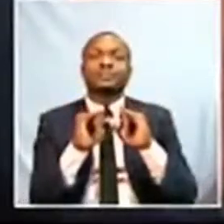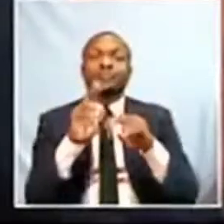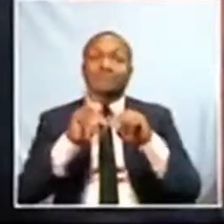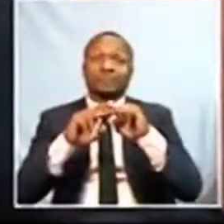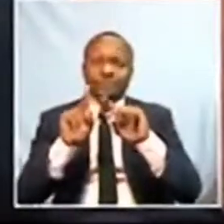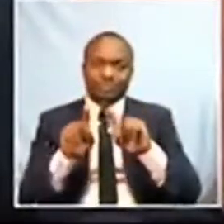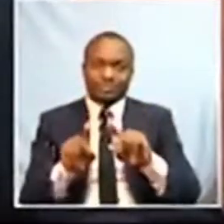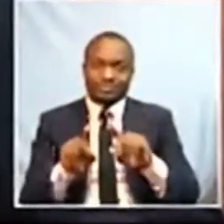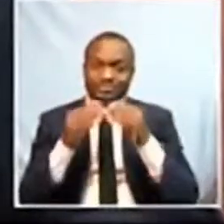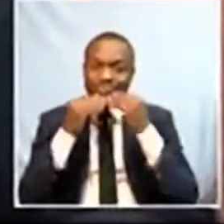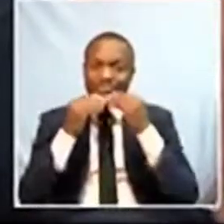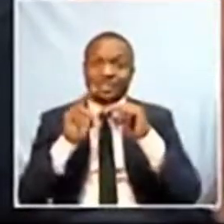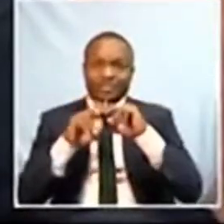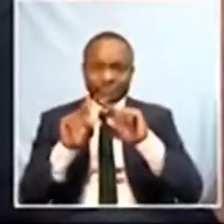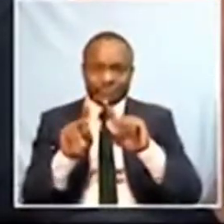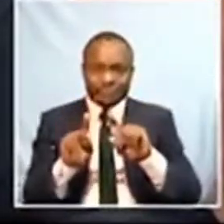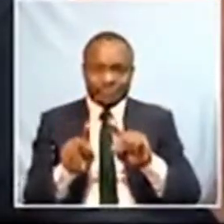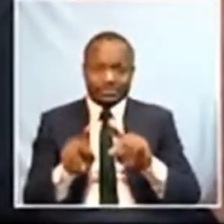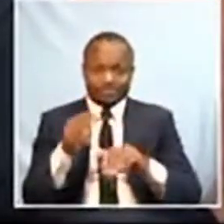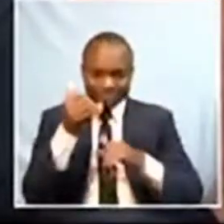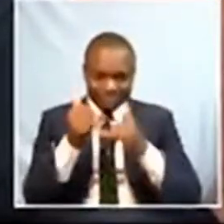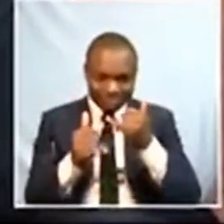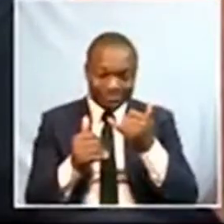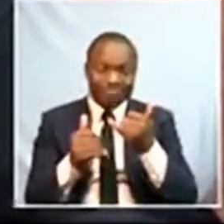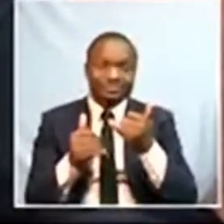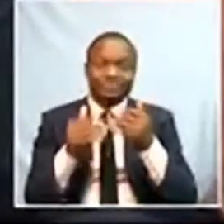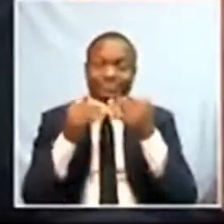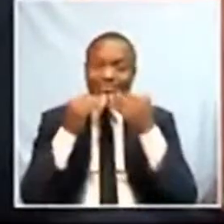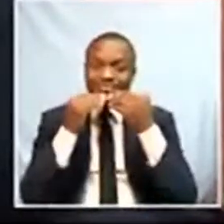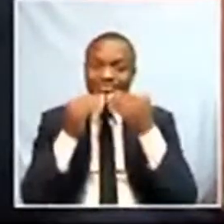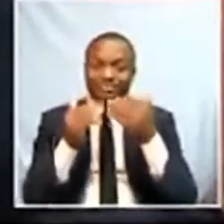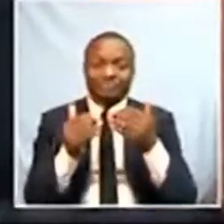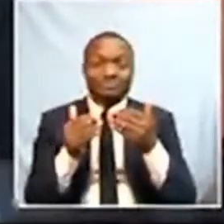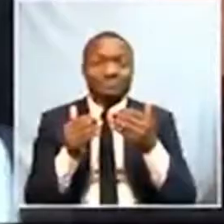Chair, Thank you very much. I end here. Thank